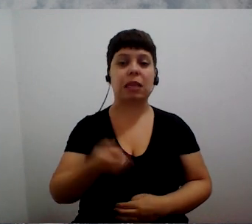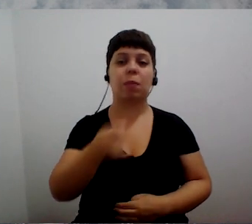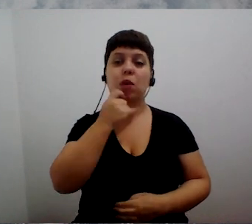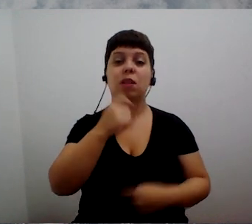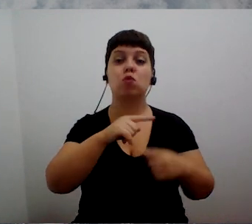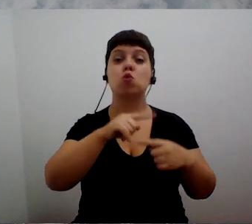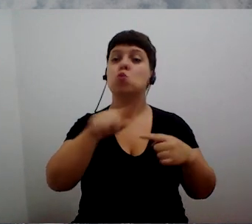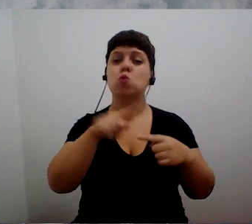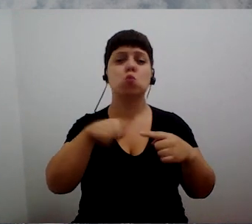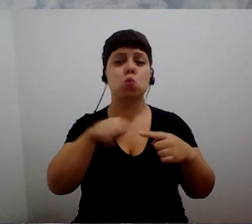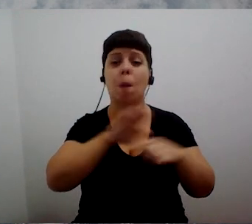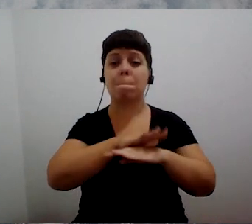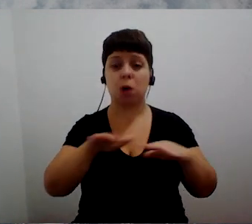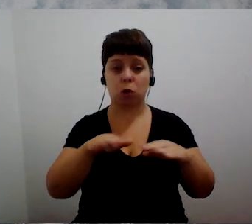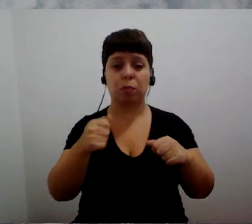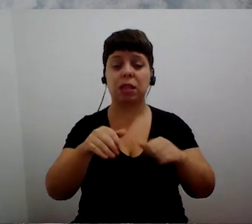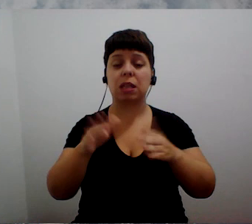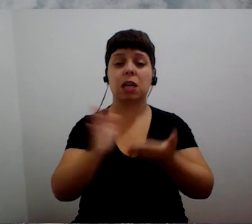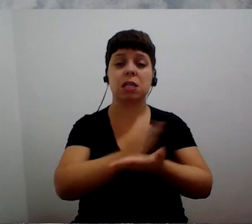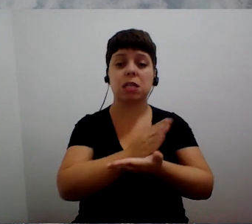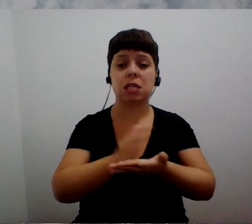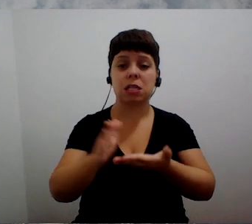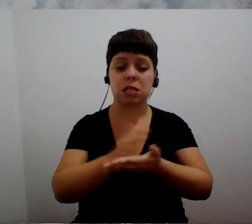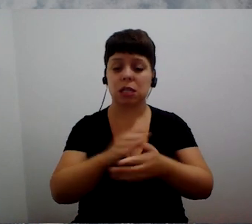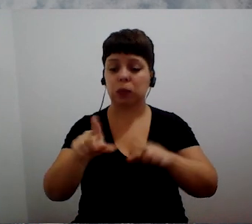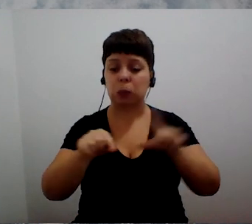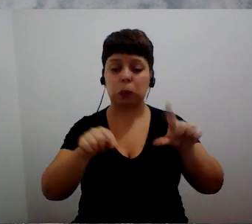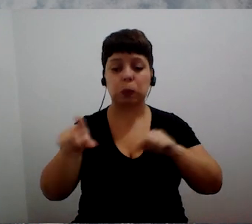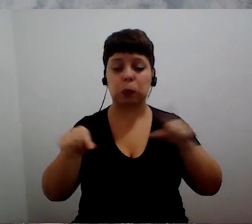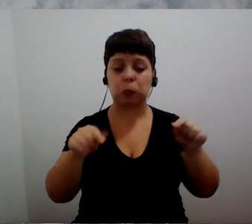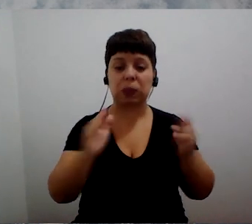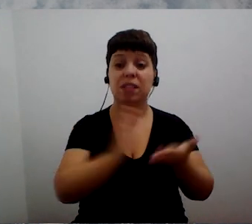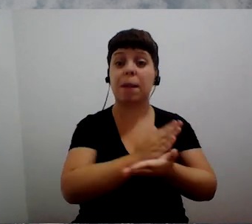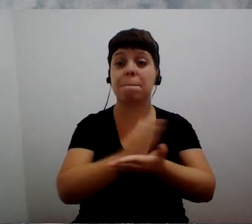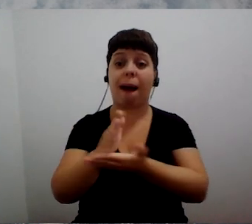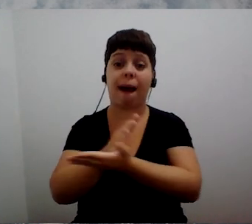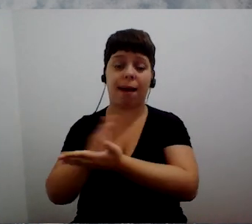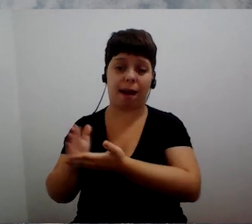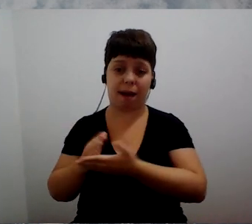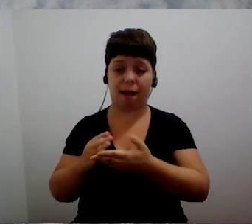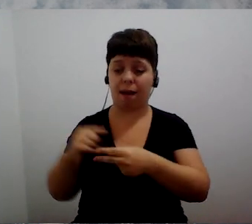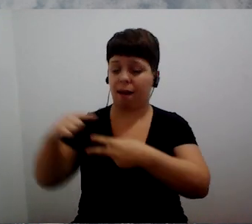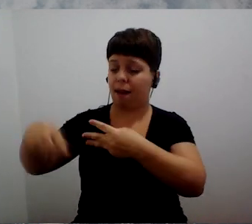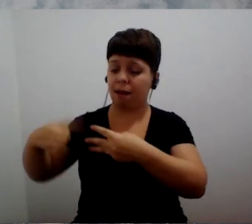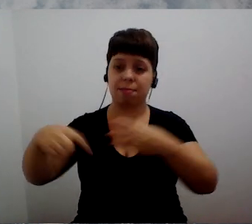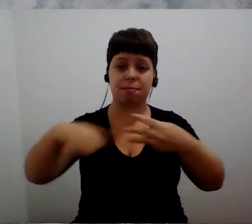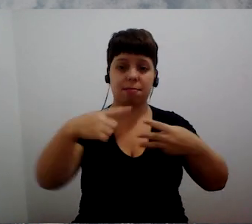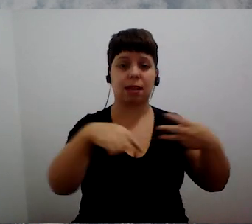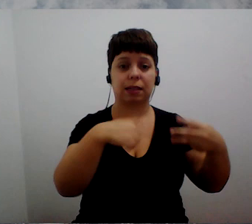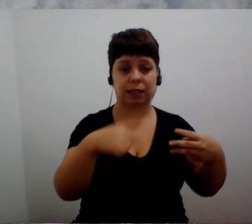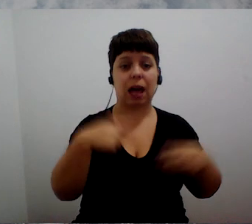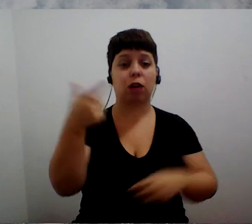their lives, it must be possible to sort the different plastic